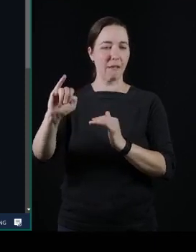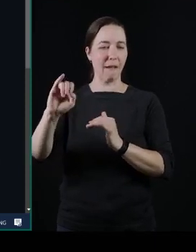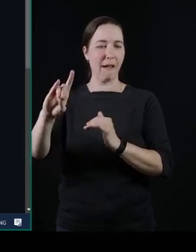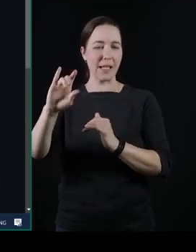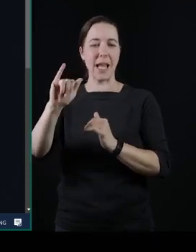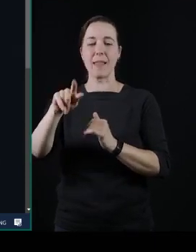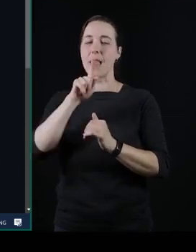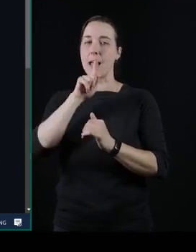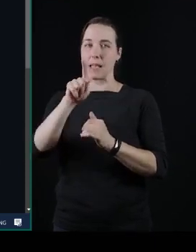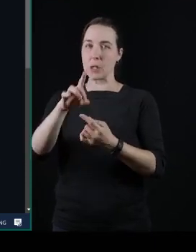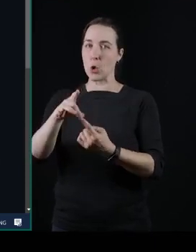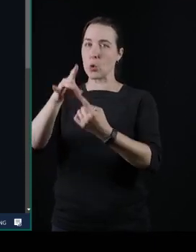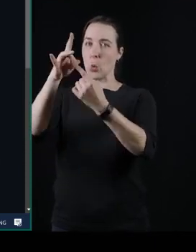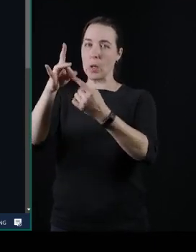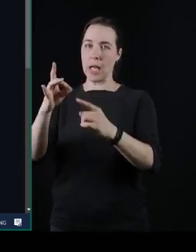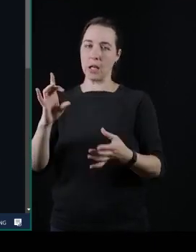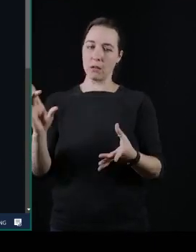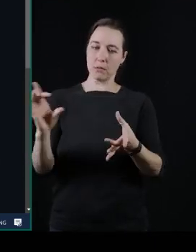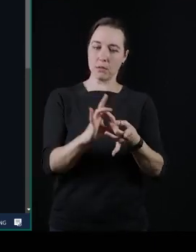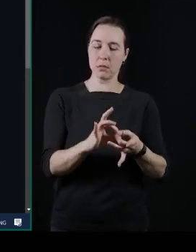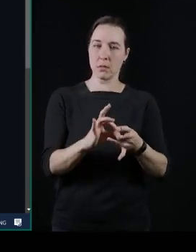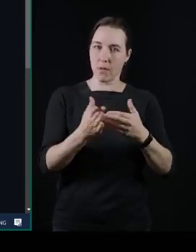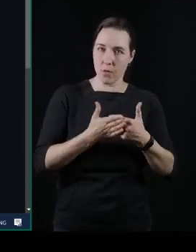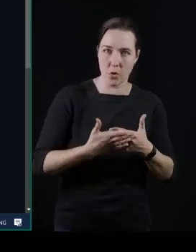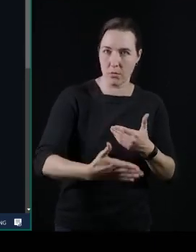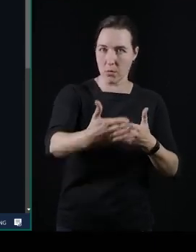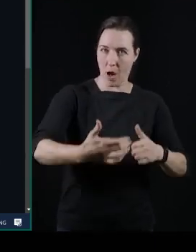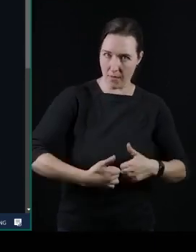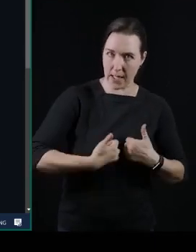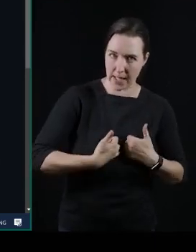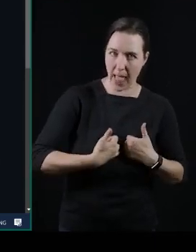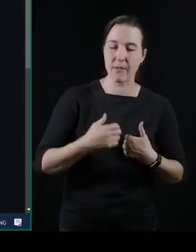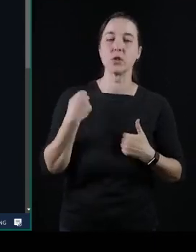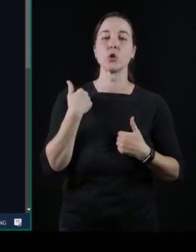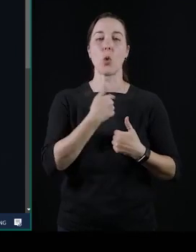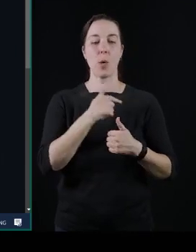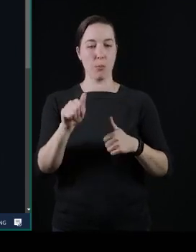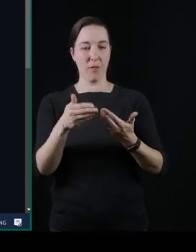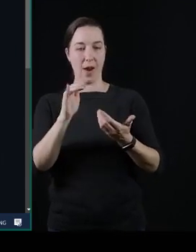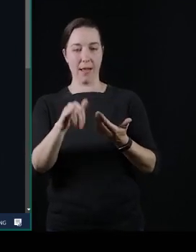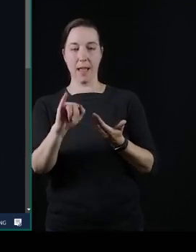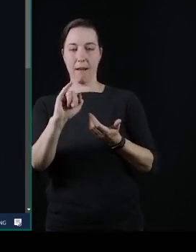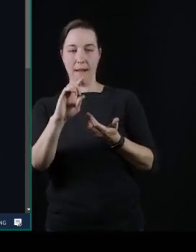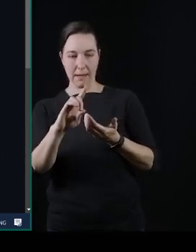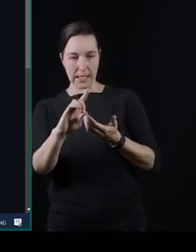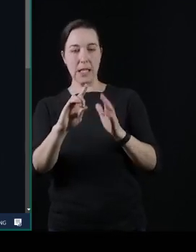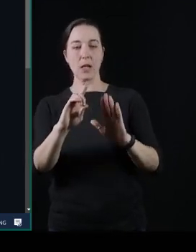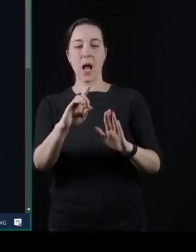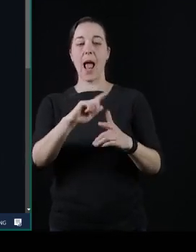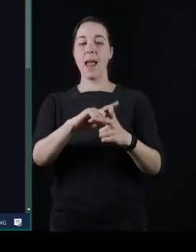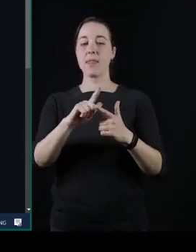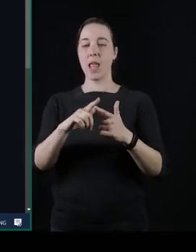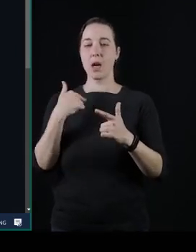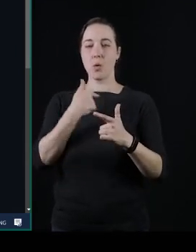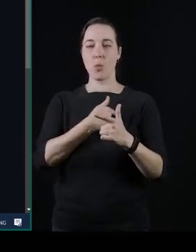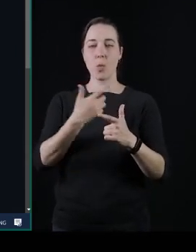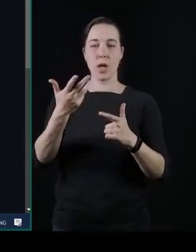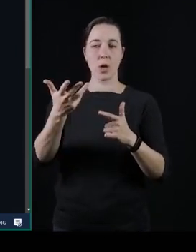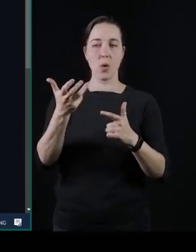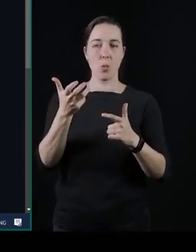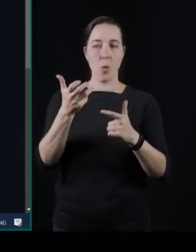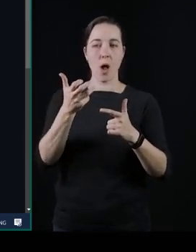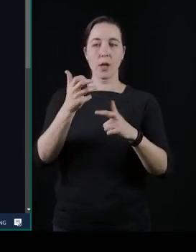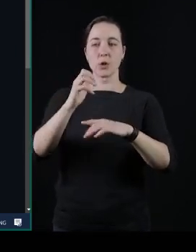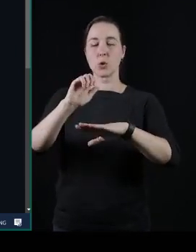for the duration of its lifetime. So we provide a session ID, which is a GUID. And then we choose to allocate, the preferred